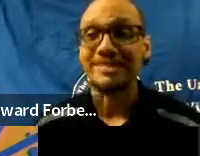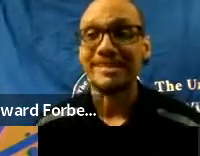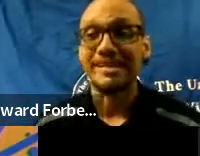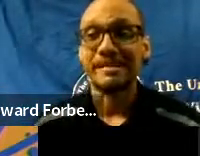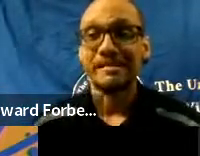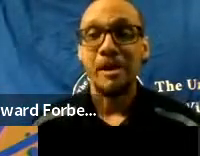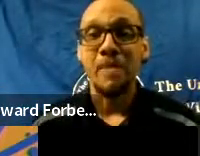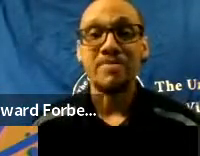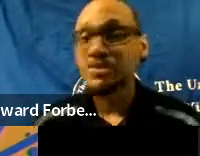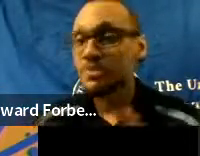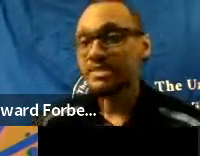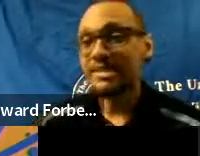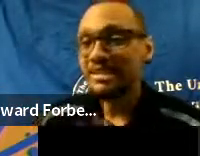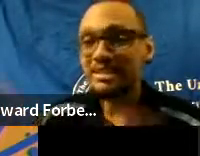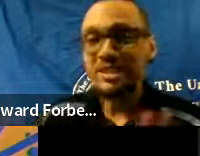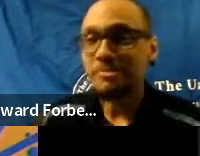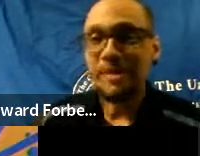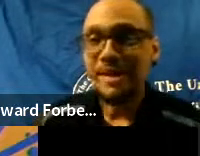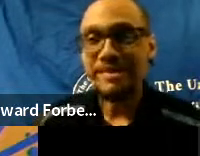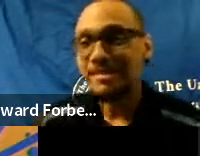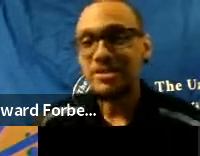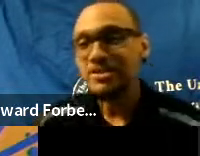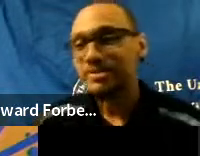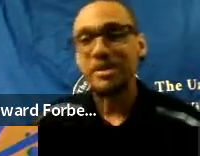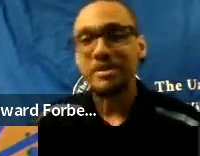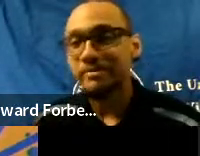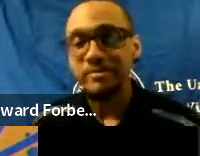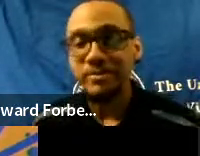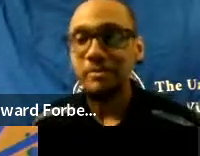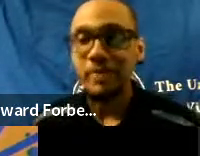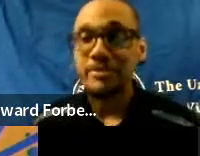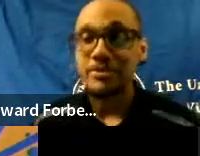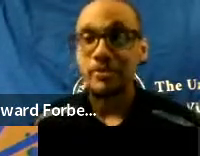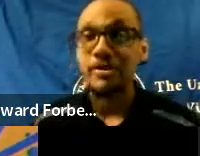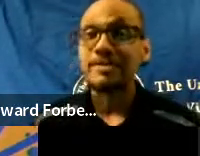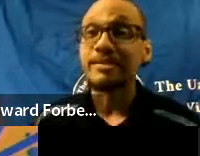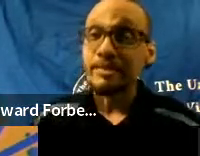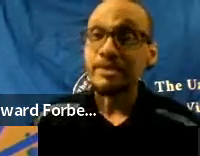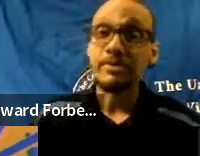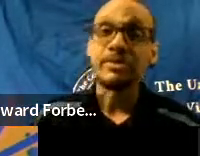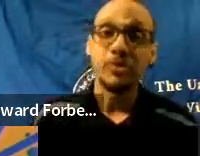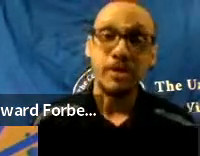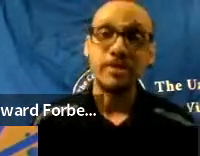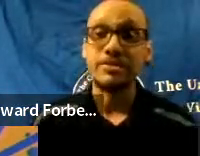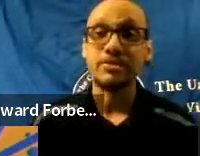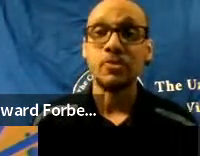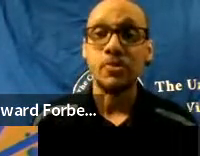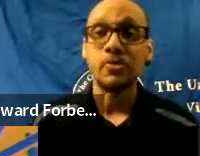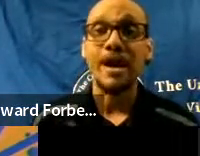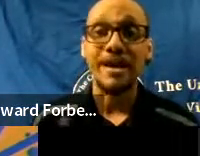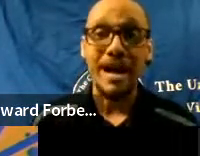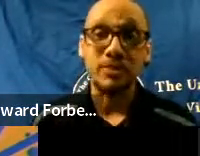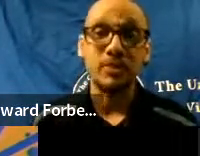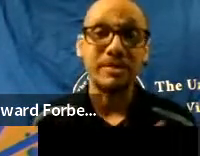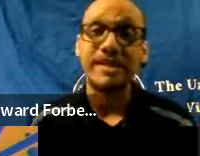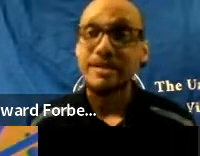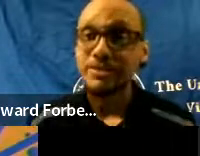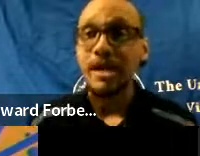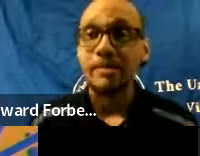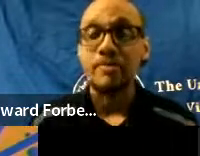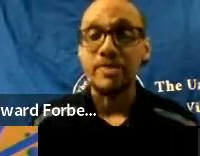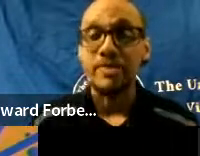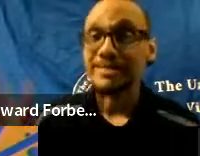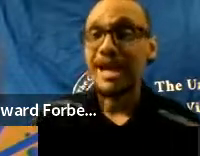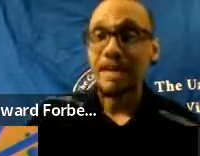snorkel set. And this wasn't like a cheap brand that they just picked up from a department store. they literally took us to an actual